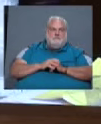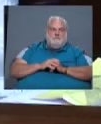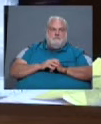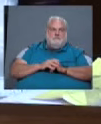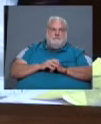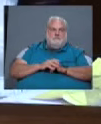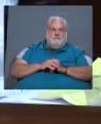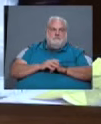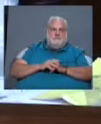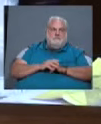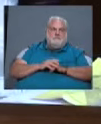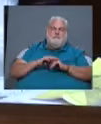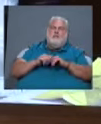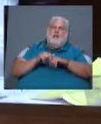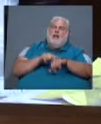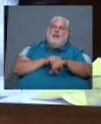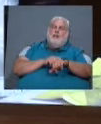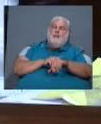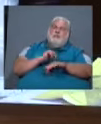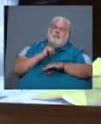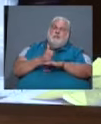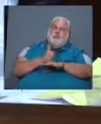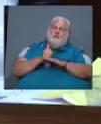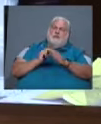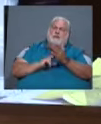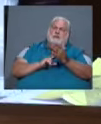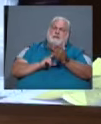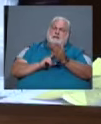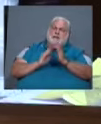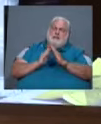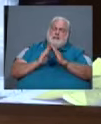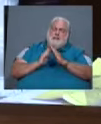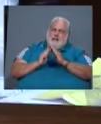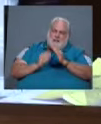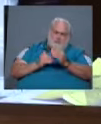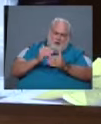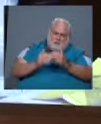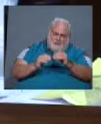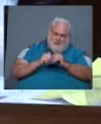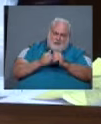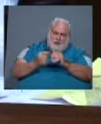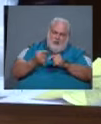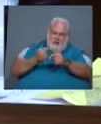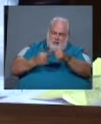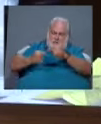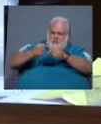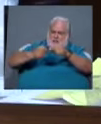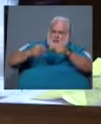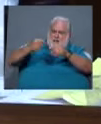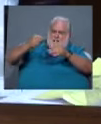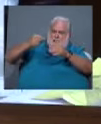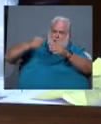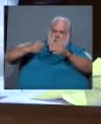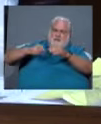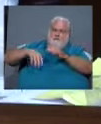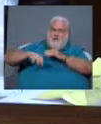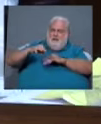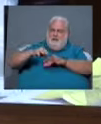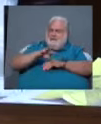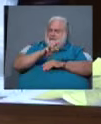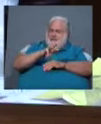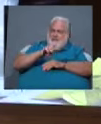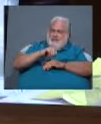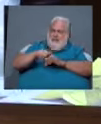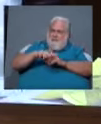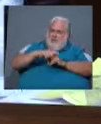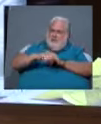Do we know how long they've been registered with the city? I mean, is there a process or a way we can go back and take a look at that? I mean, 60-plus